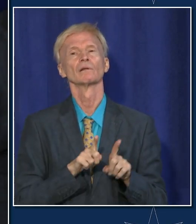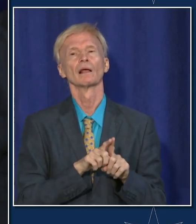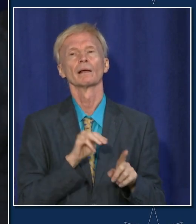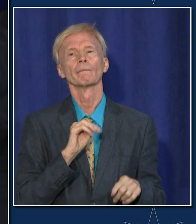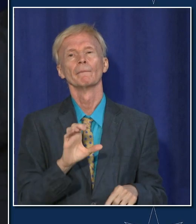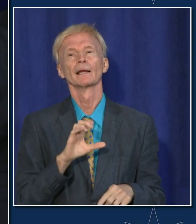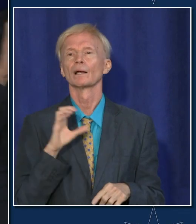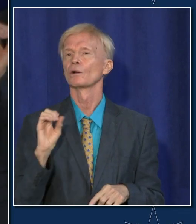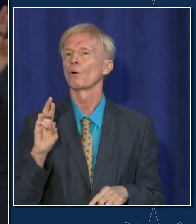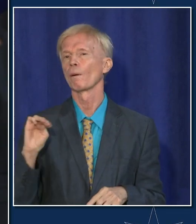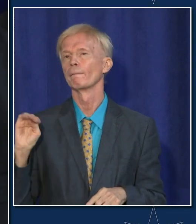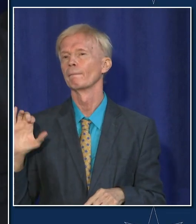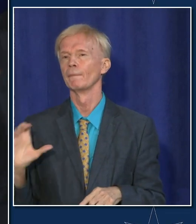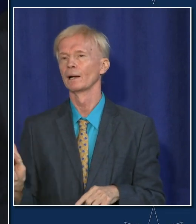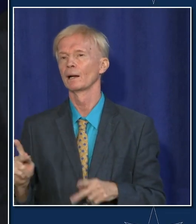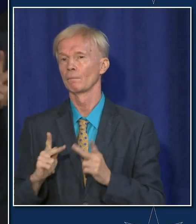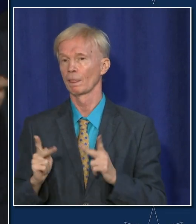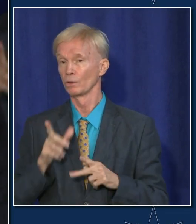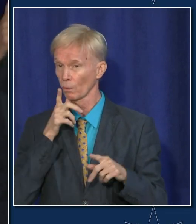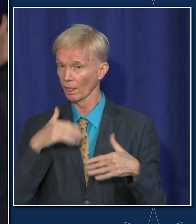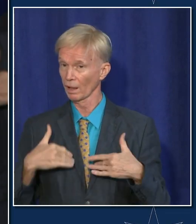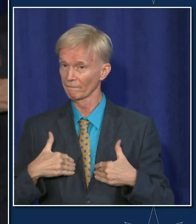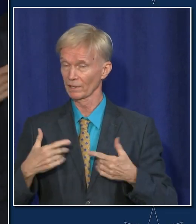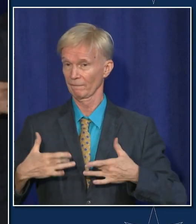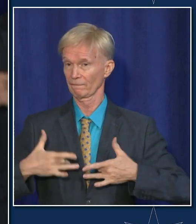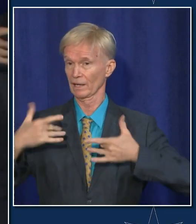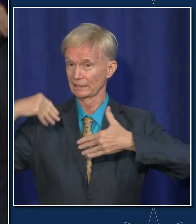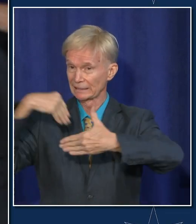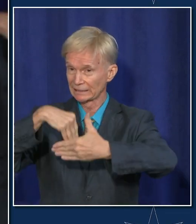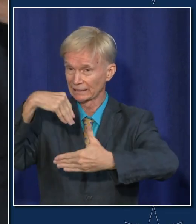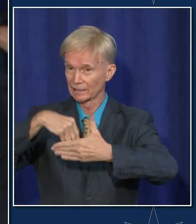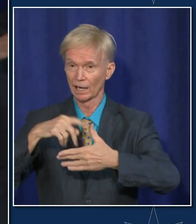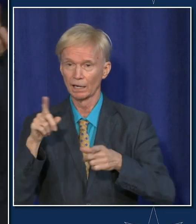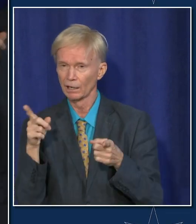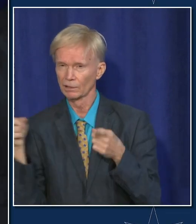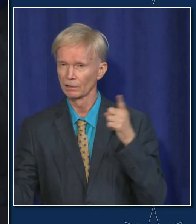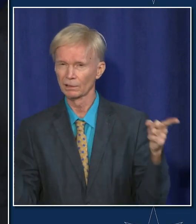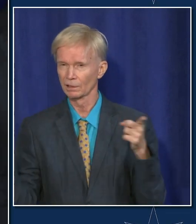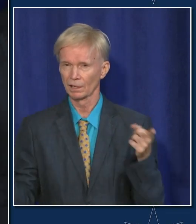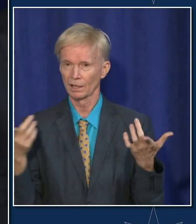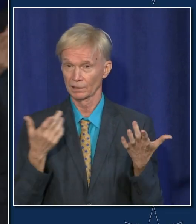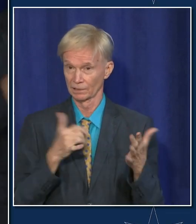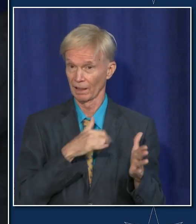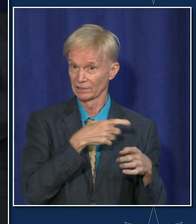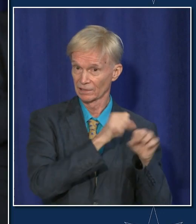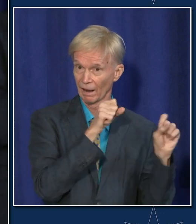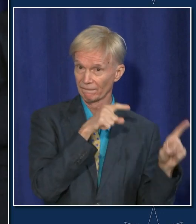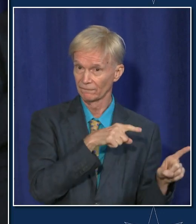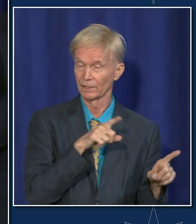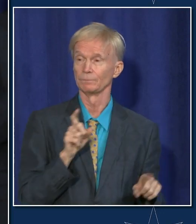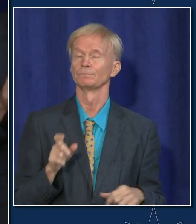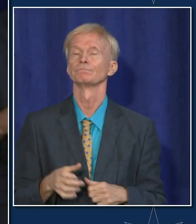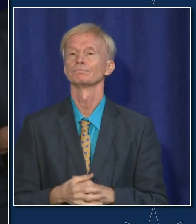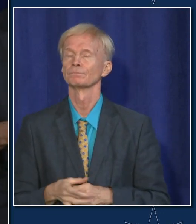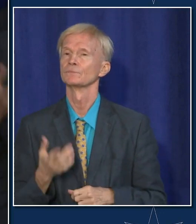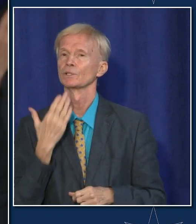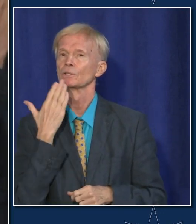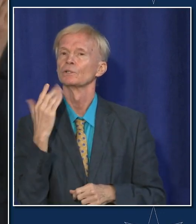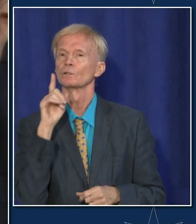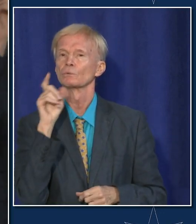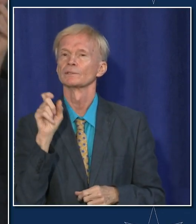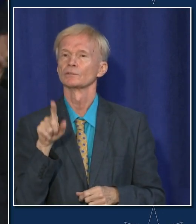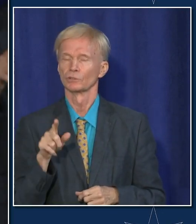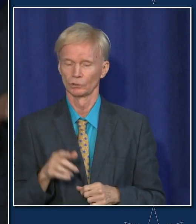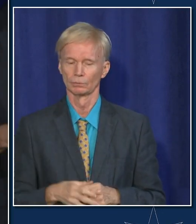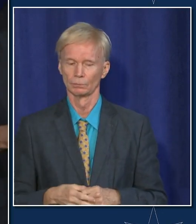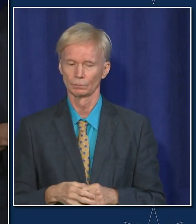Place that are indoors, are those still safe to happen? Yeah, so it's a good question. It's something that the